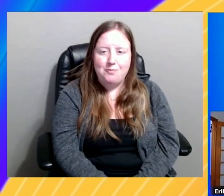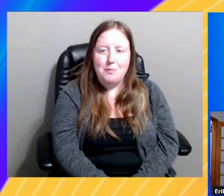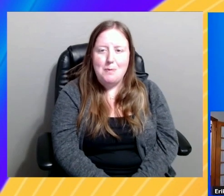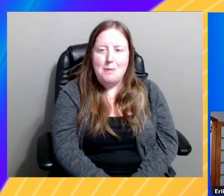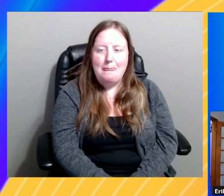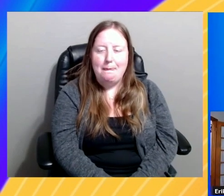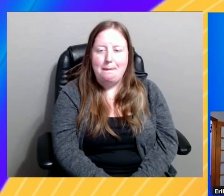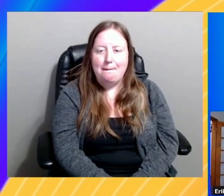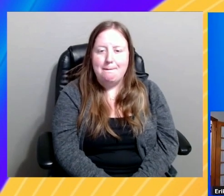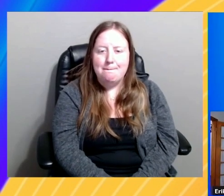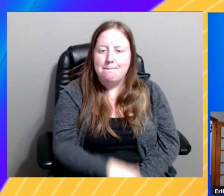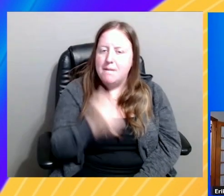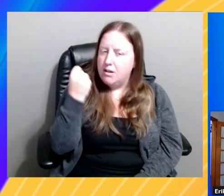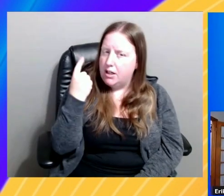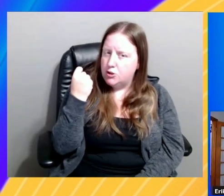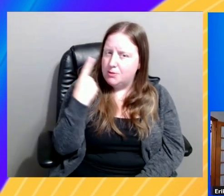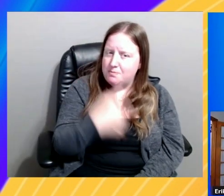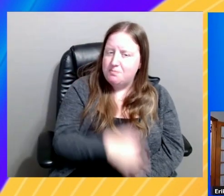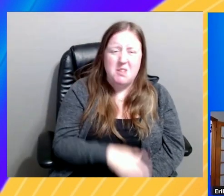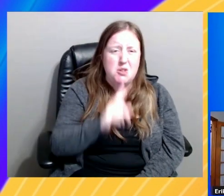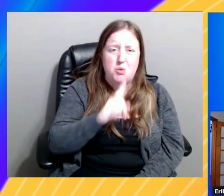Gotcha. Super cool.